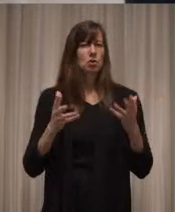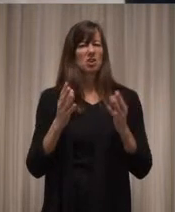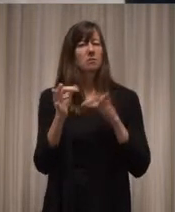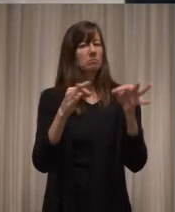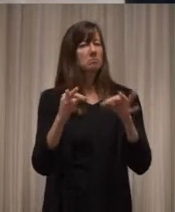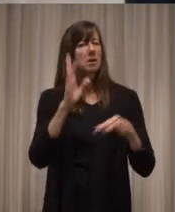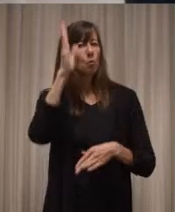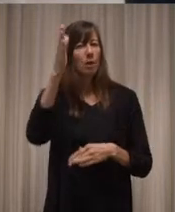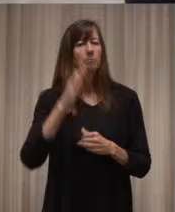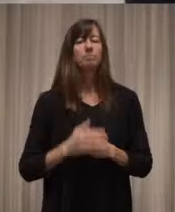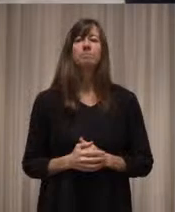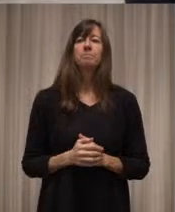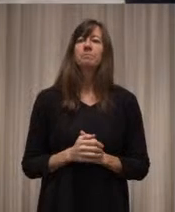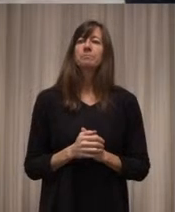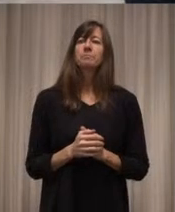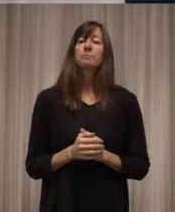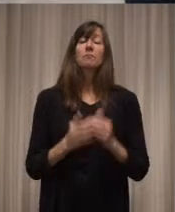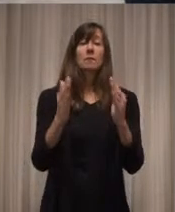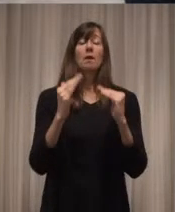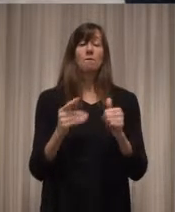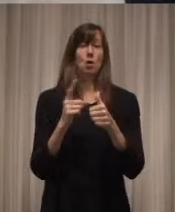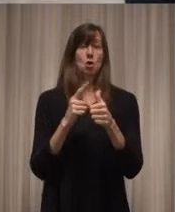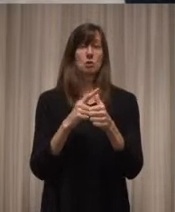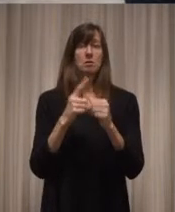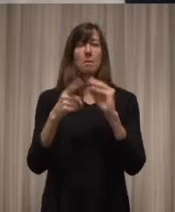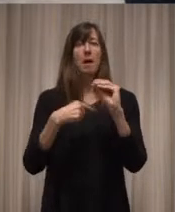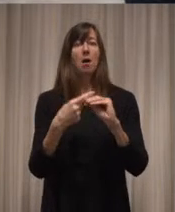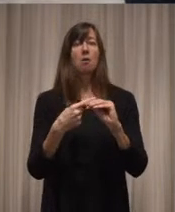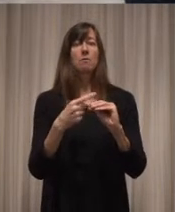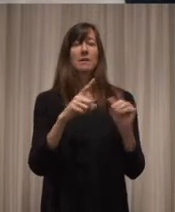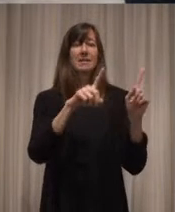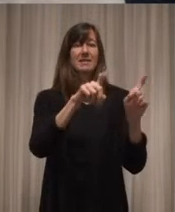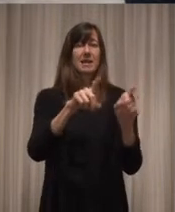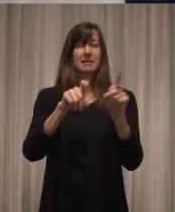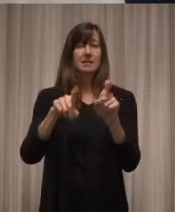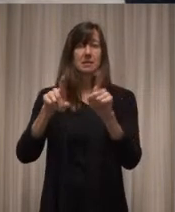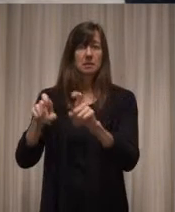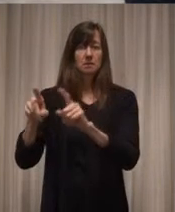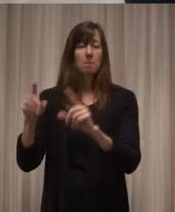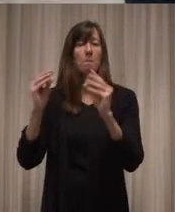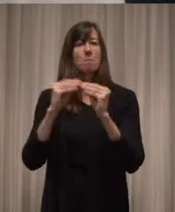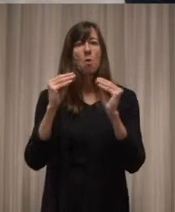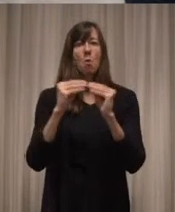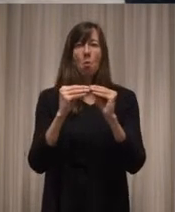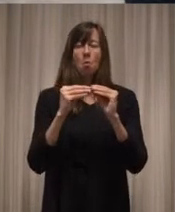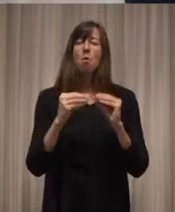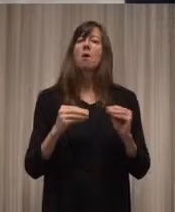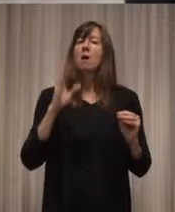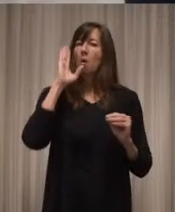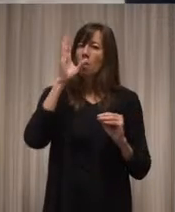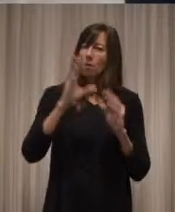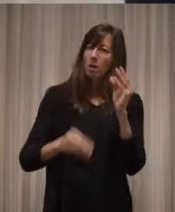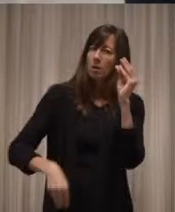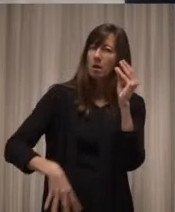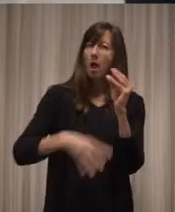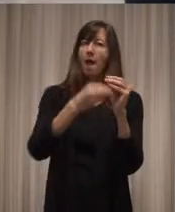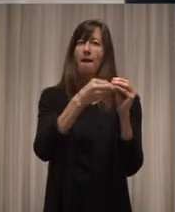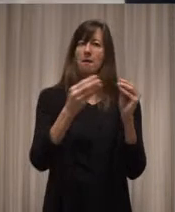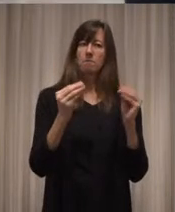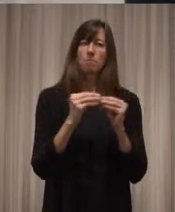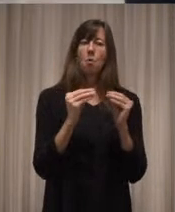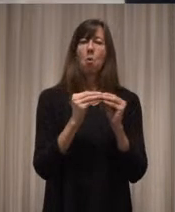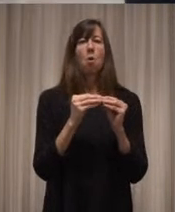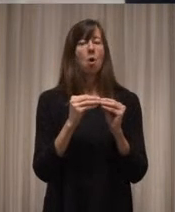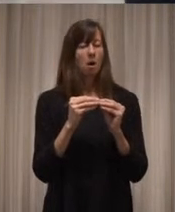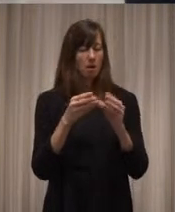had a lot of questions about expanding our testing capacity, and I hear you loud and clear. Continue to see